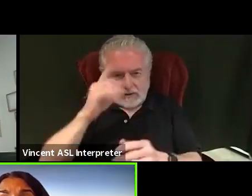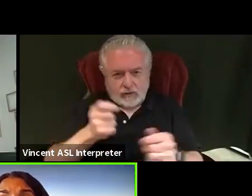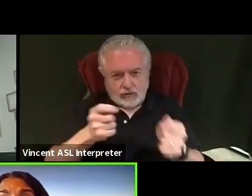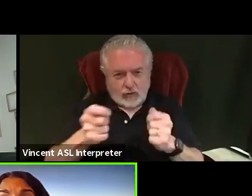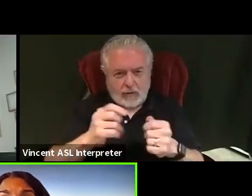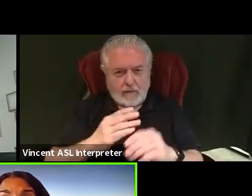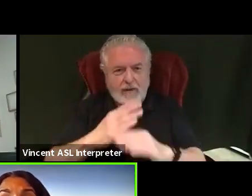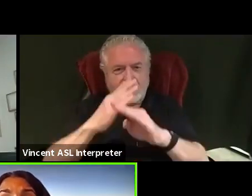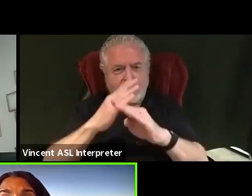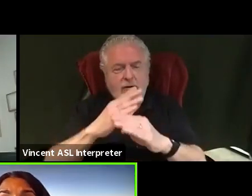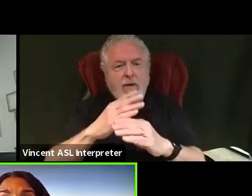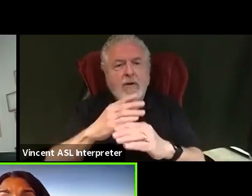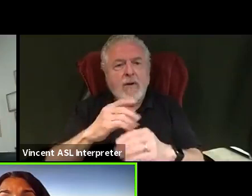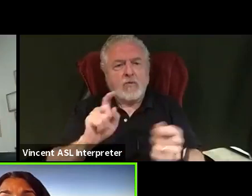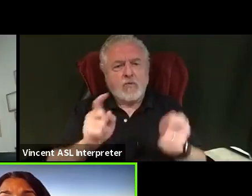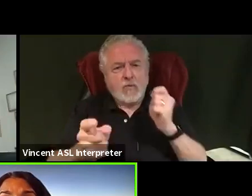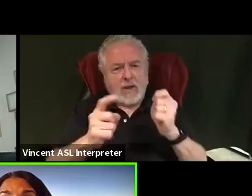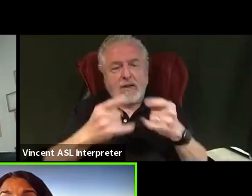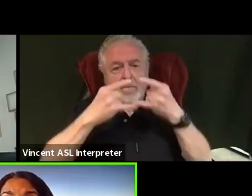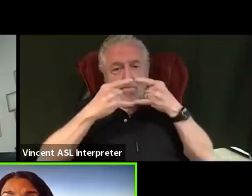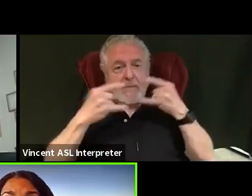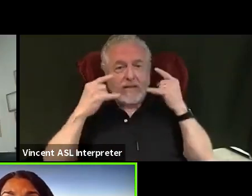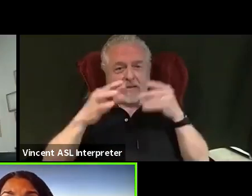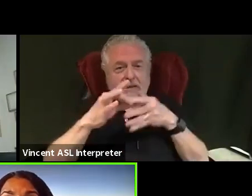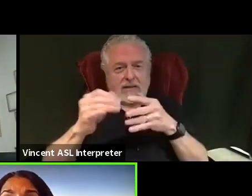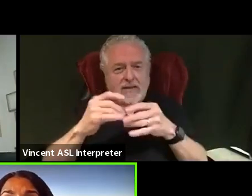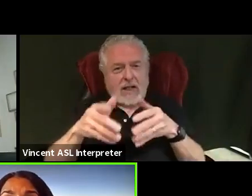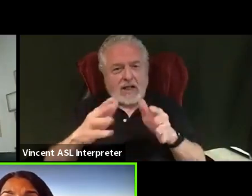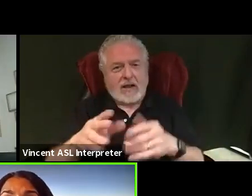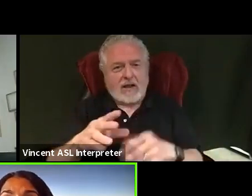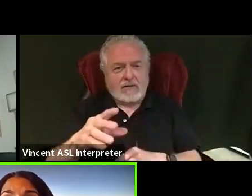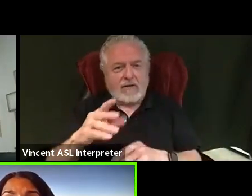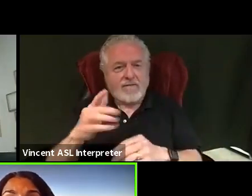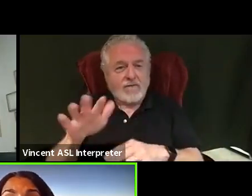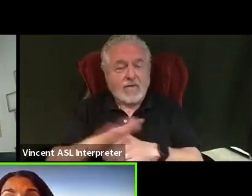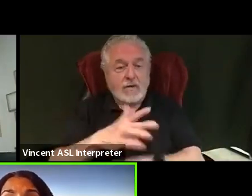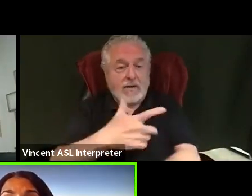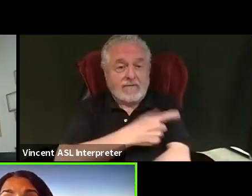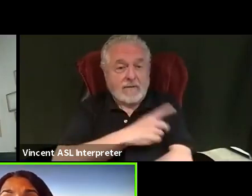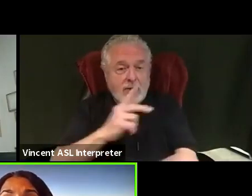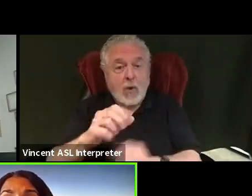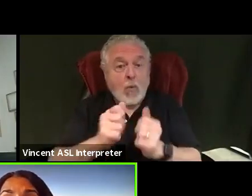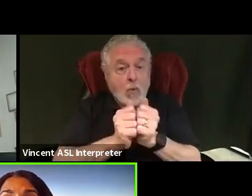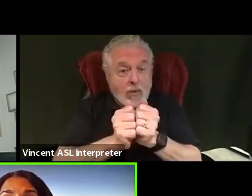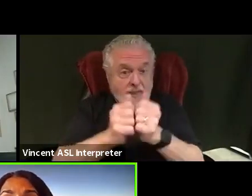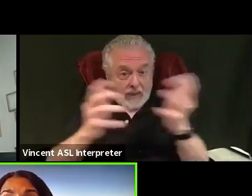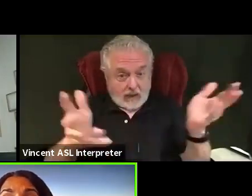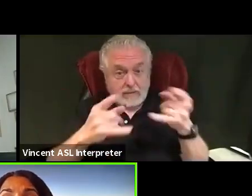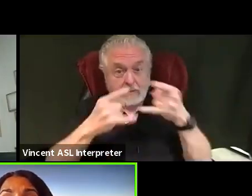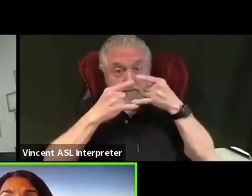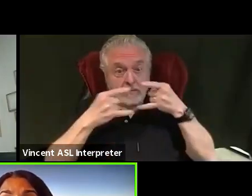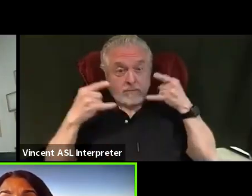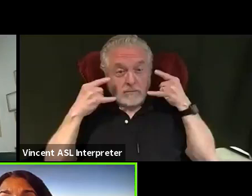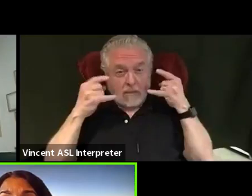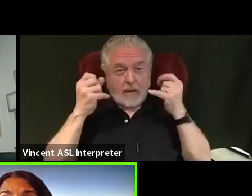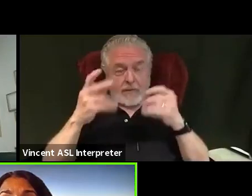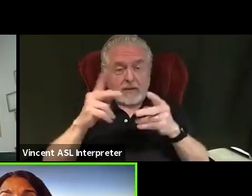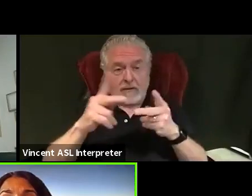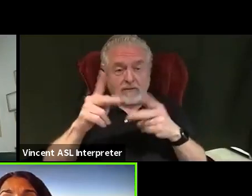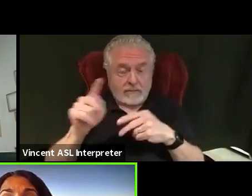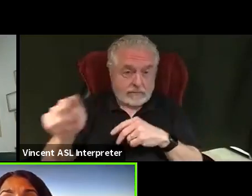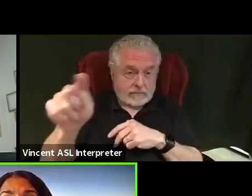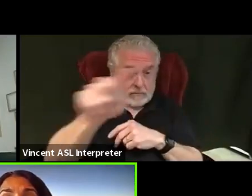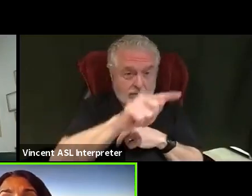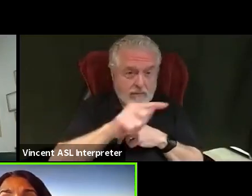Prevention revised its masking guidelines to allow fully vaccinated people to go without face coverings in many